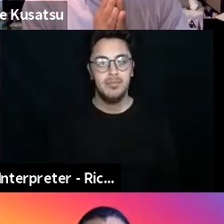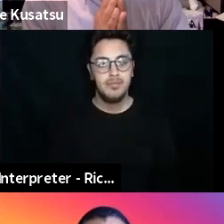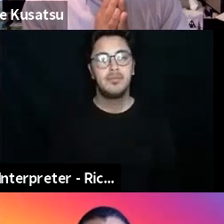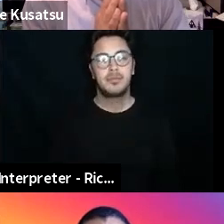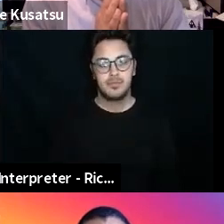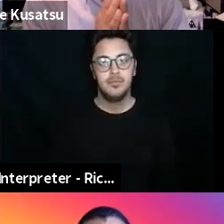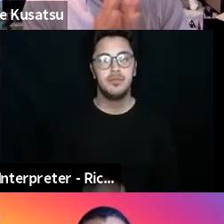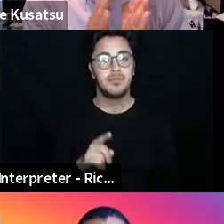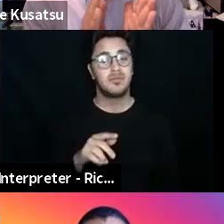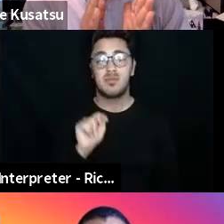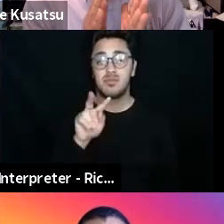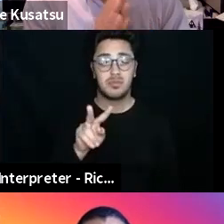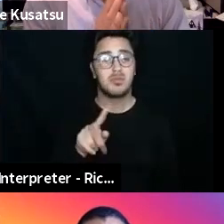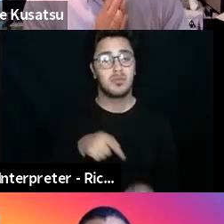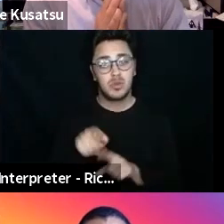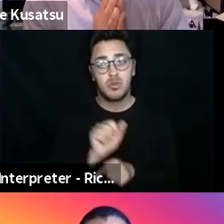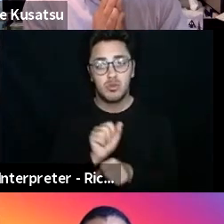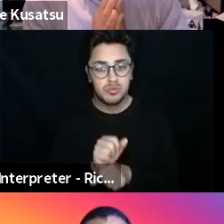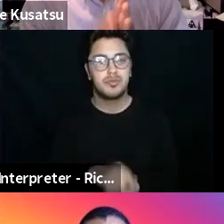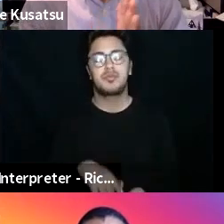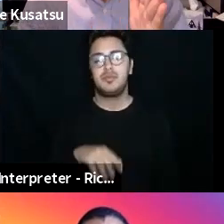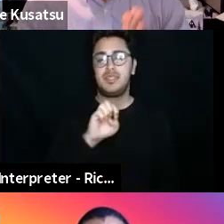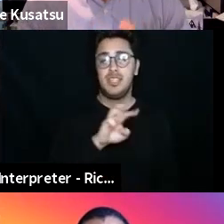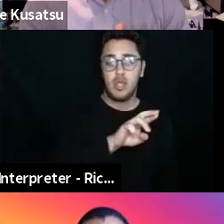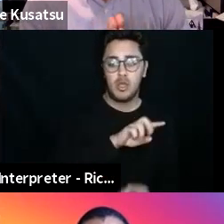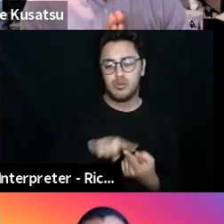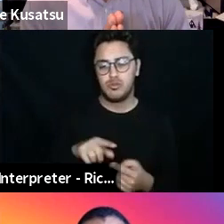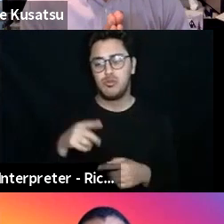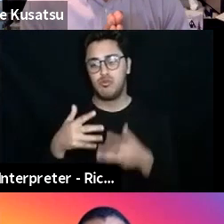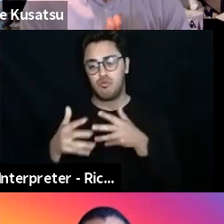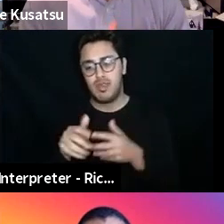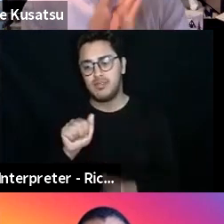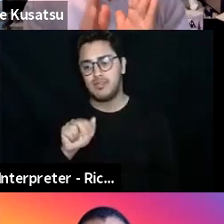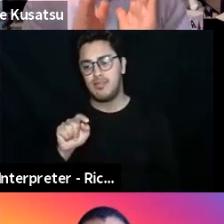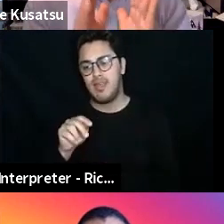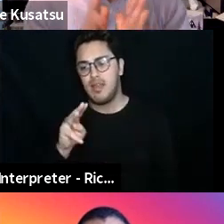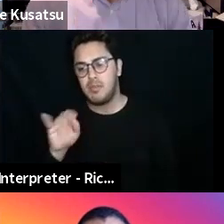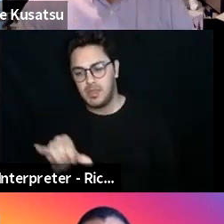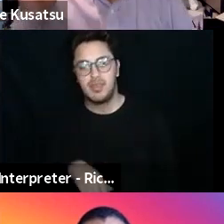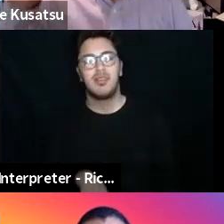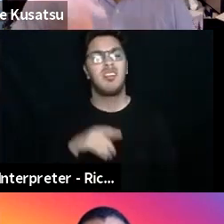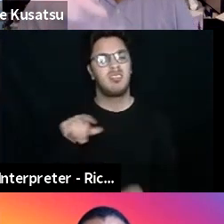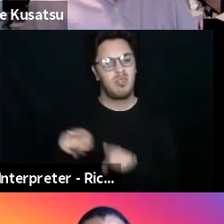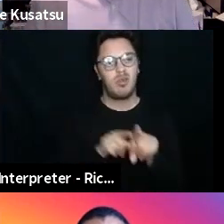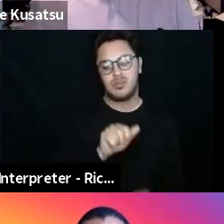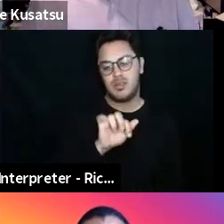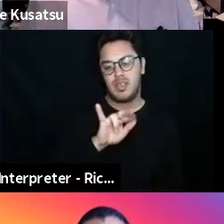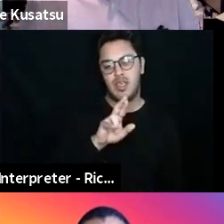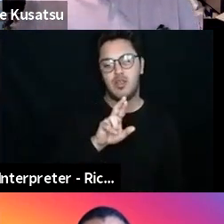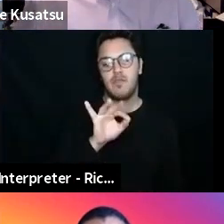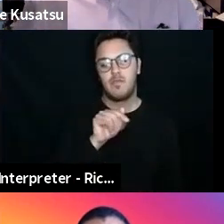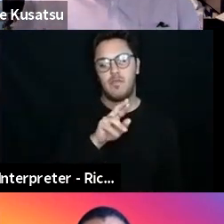had television career credits from ER to Grey's Anatomy and films like Air Force One.